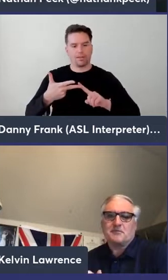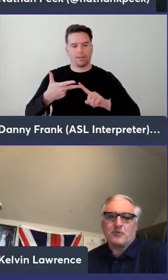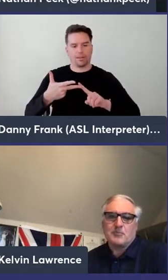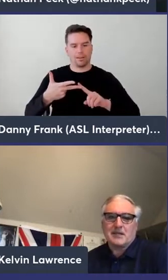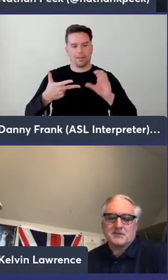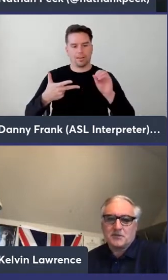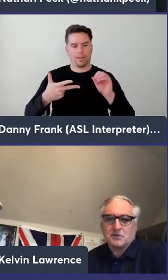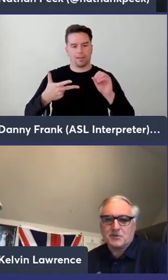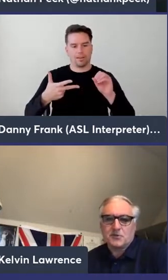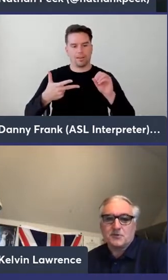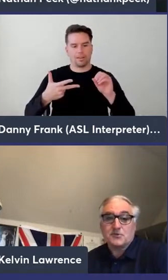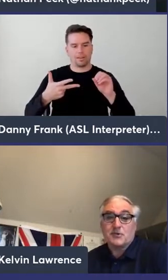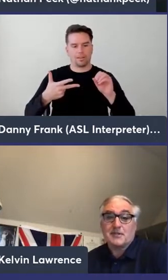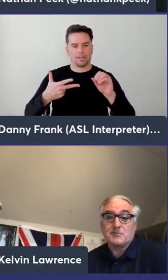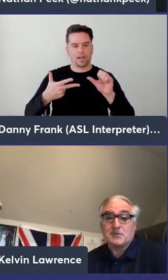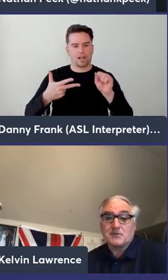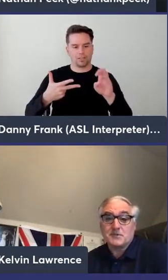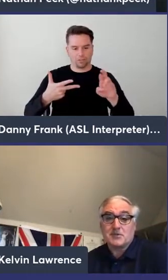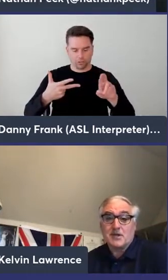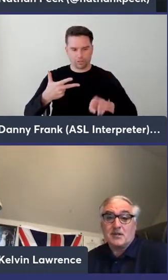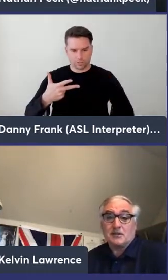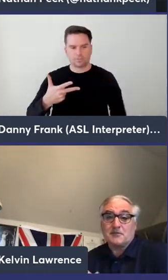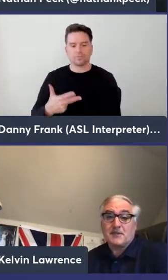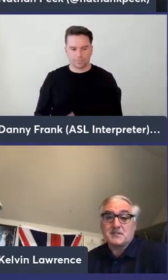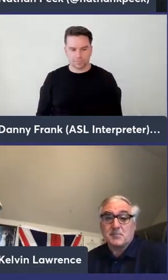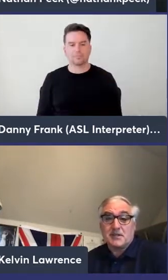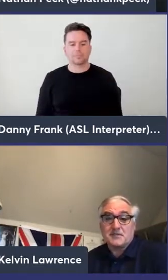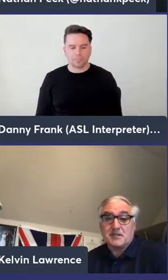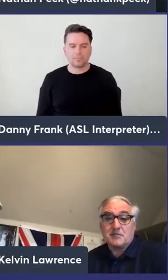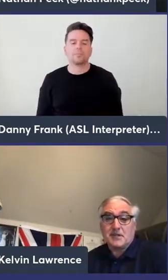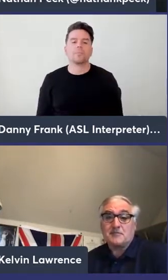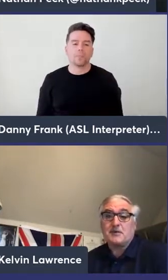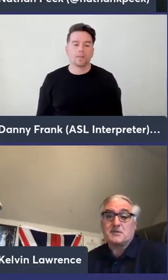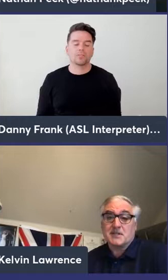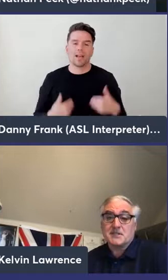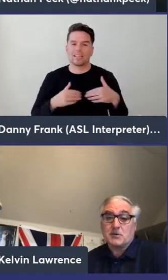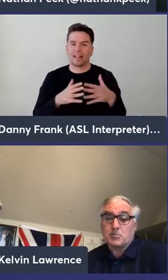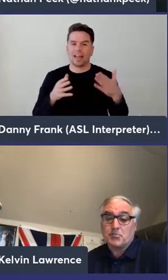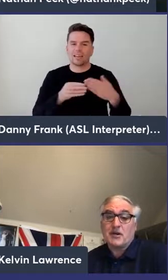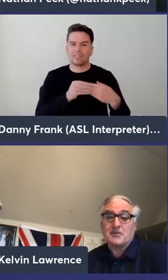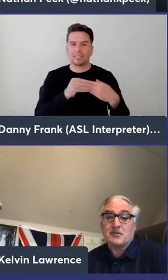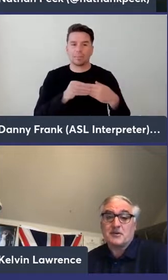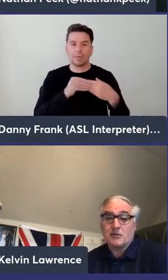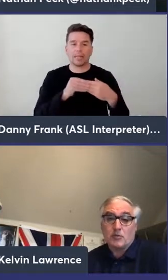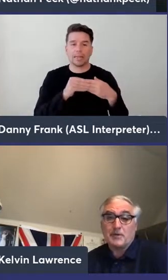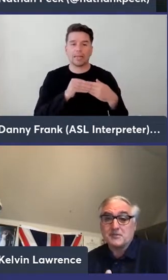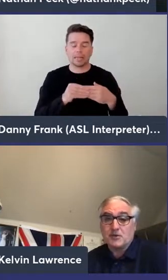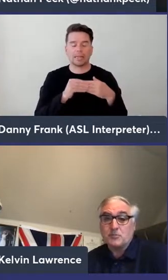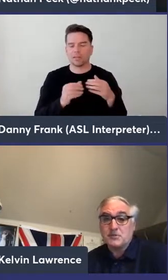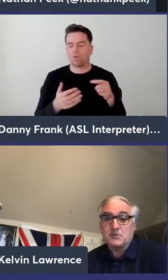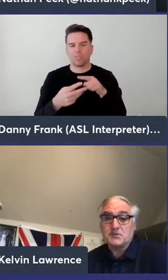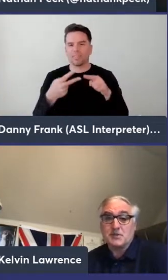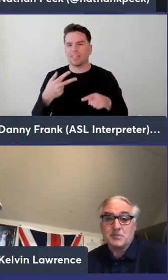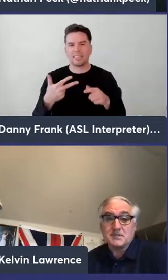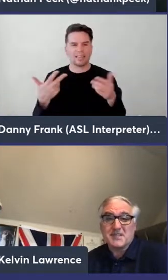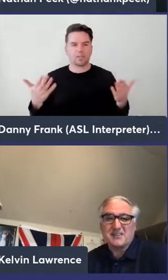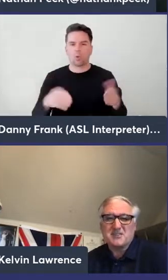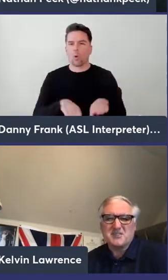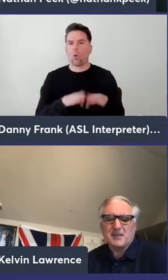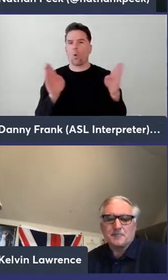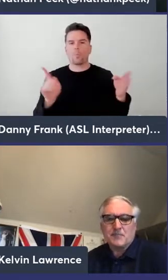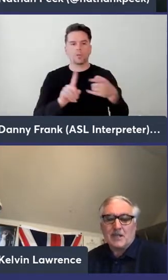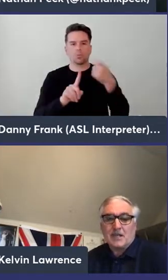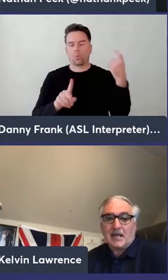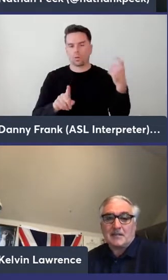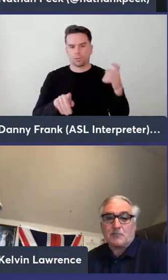data formats that you can store in Neptune. So a lot of flexibility. None of those things are proprietary. They're all based on open source and open